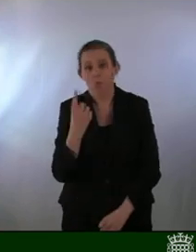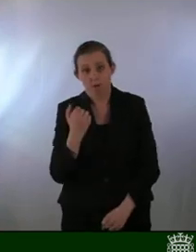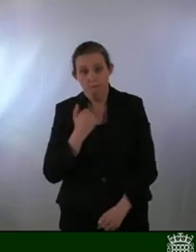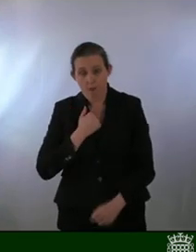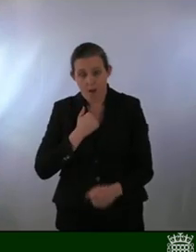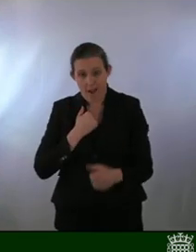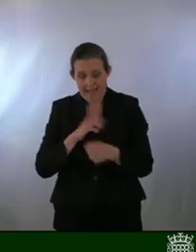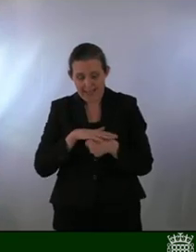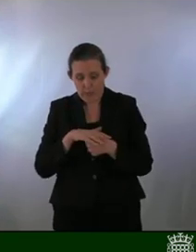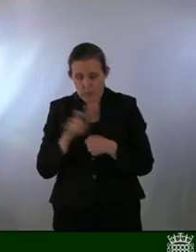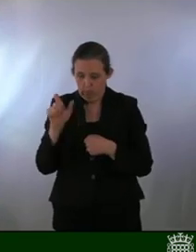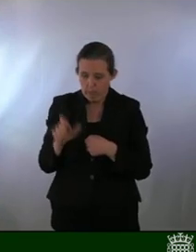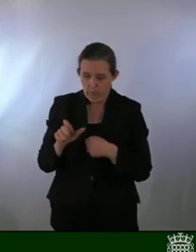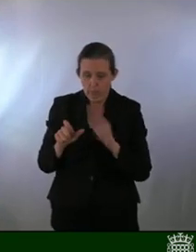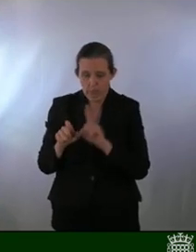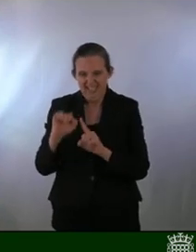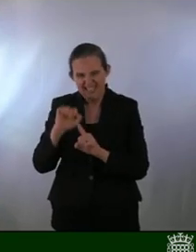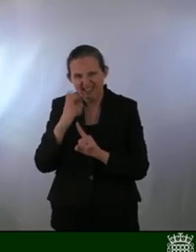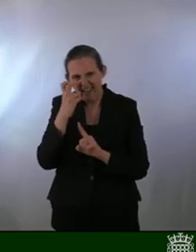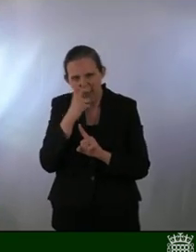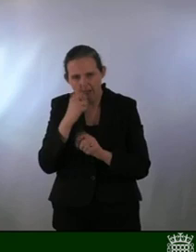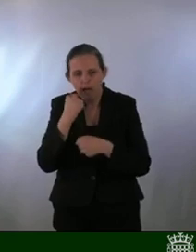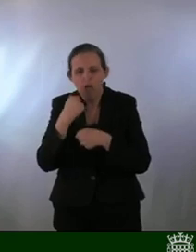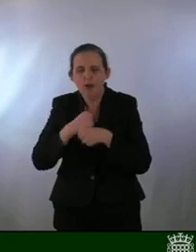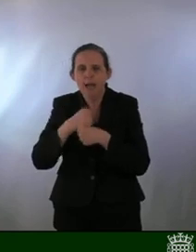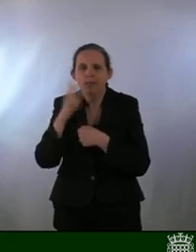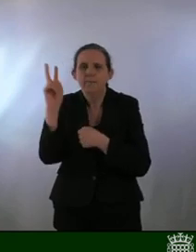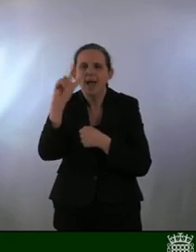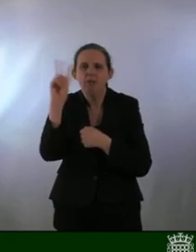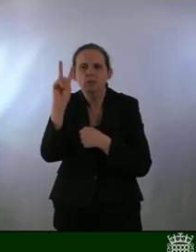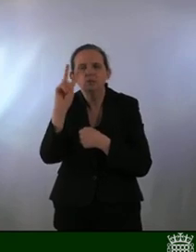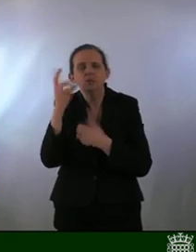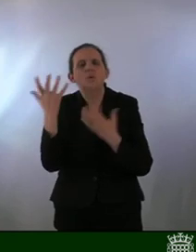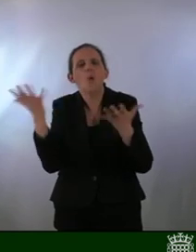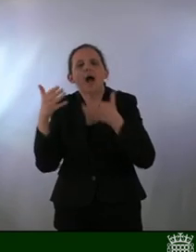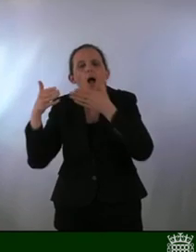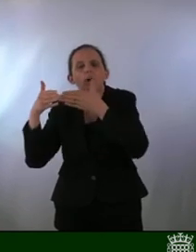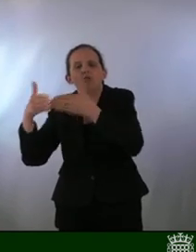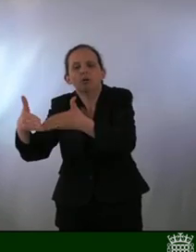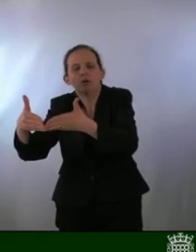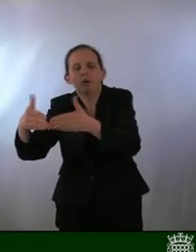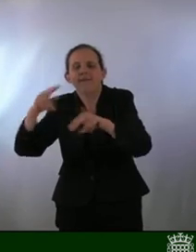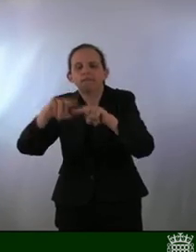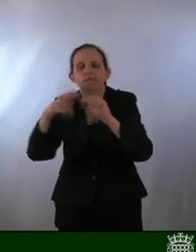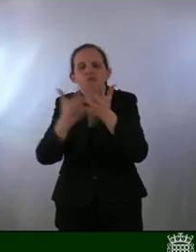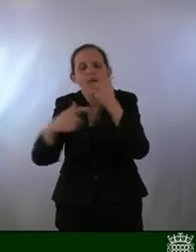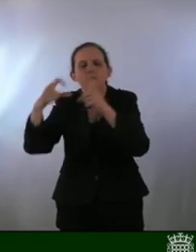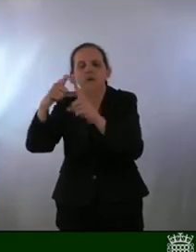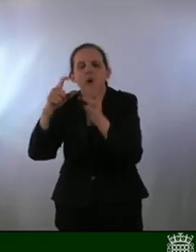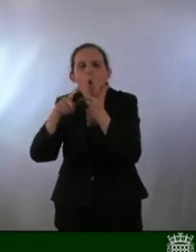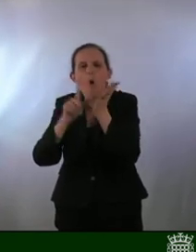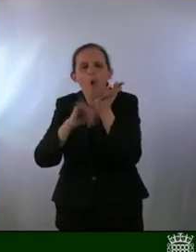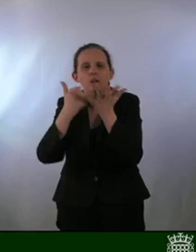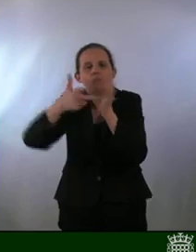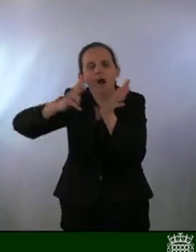His elderly grandparents are stranded on the Fred Olsen liner. Can the Secretary of State